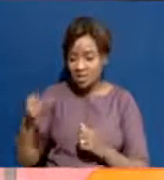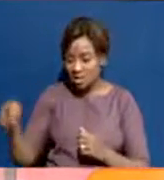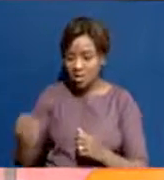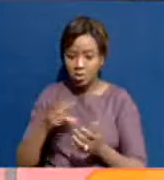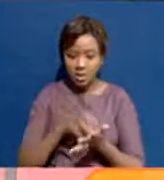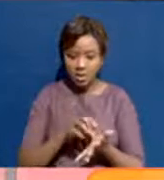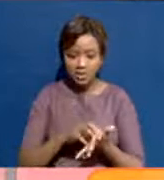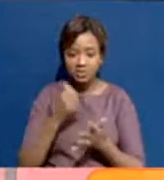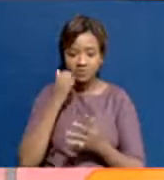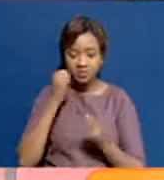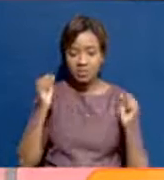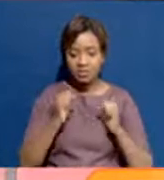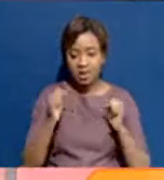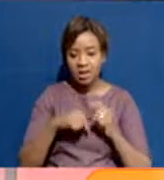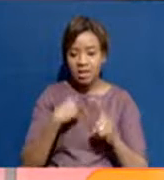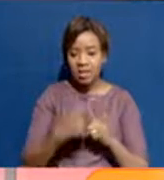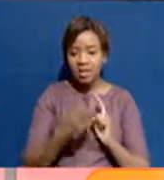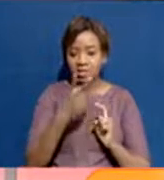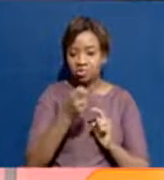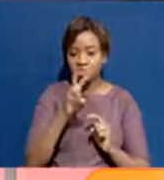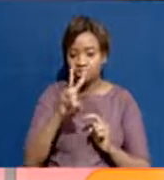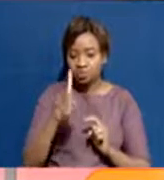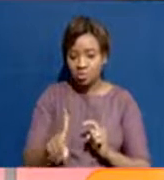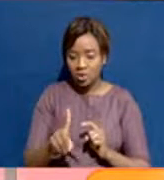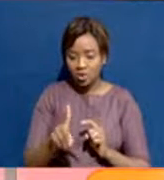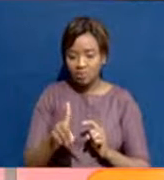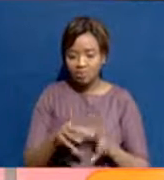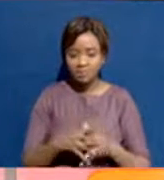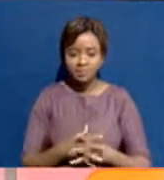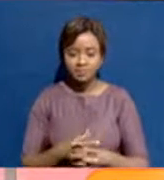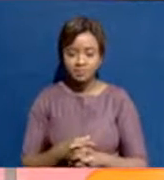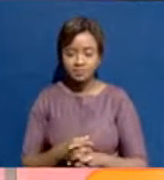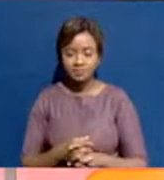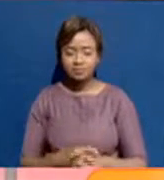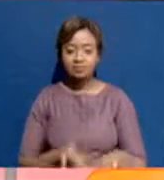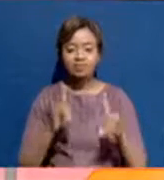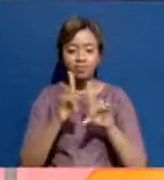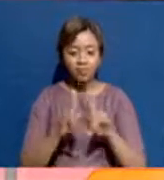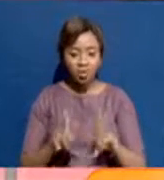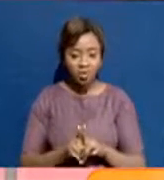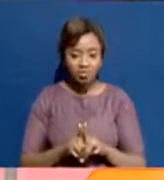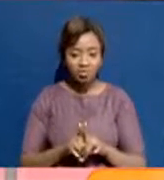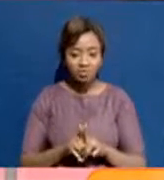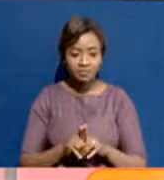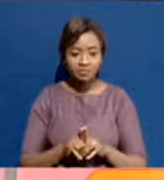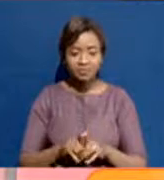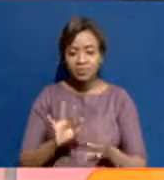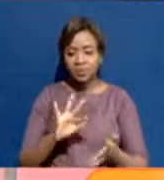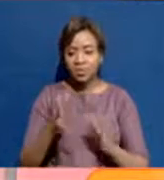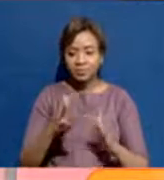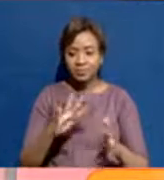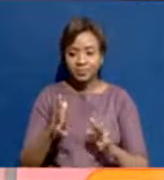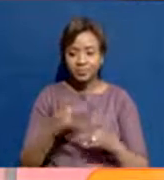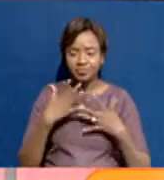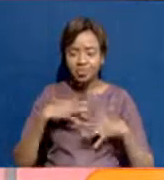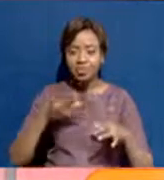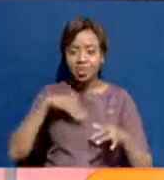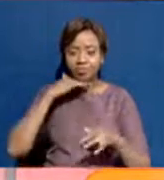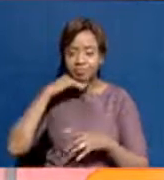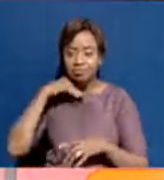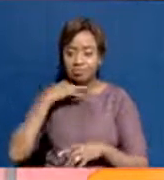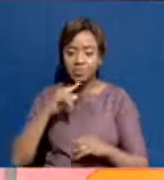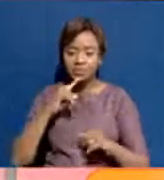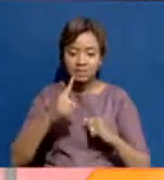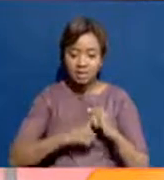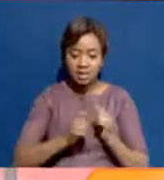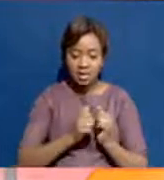malaria in 2021 around the world. Also in the same year, the estimated number of deaths from malaria stood